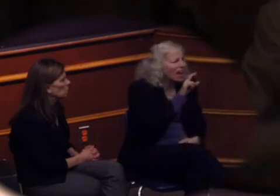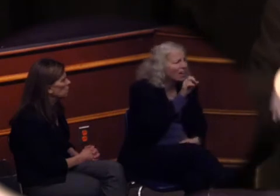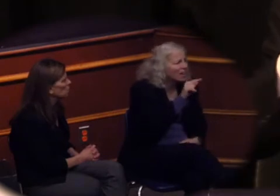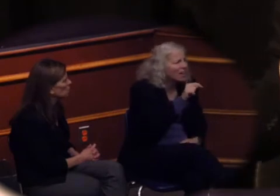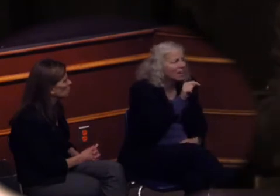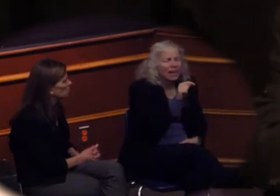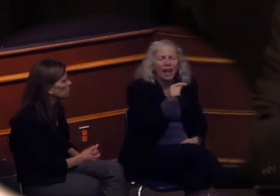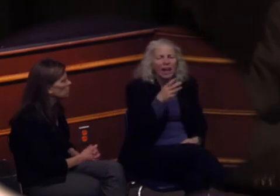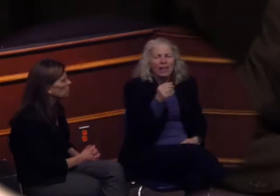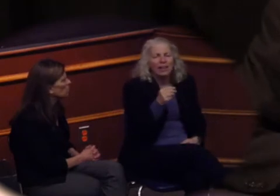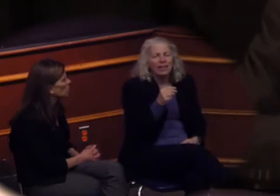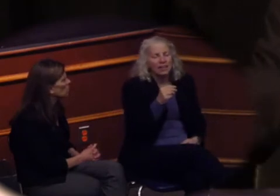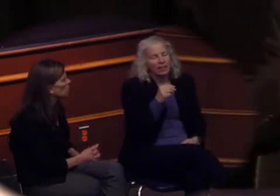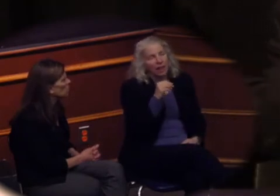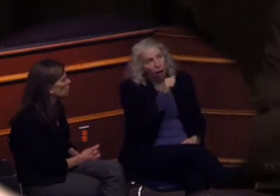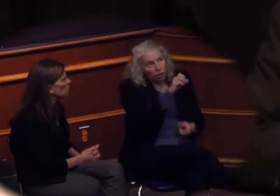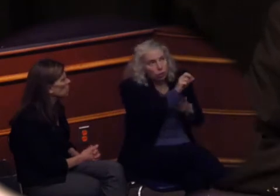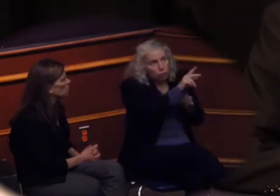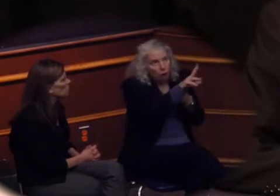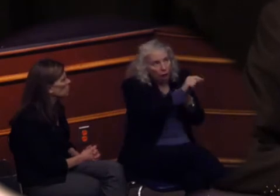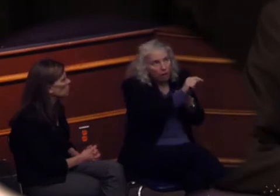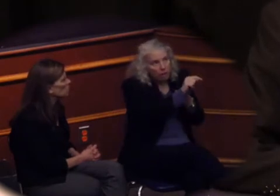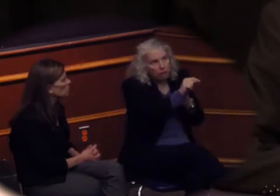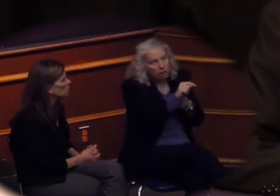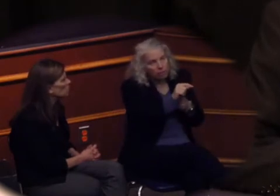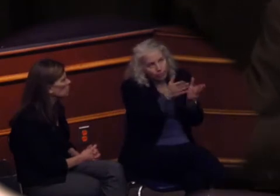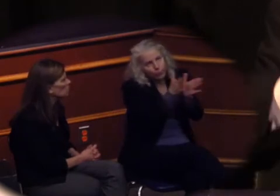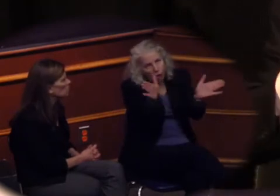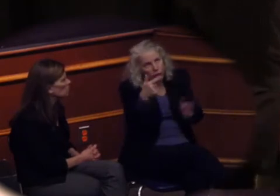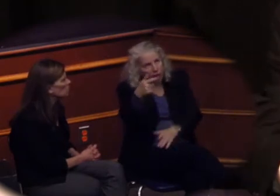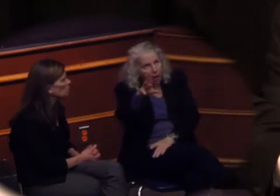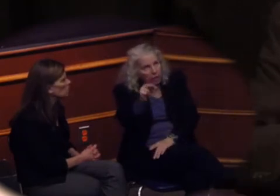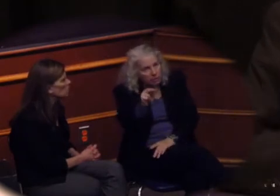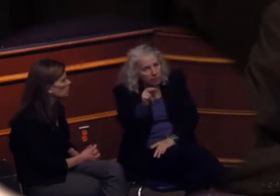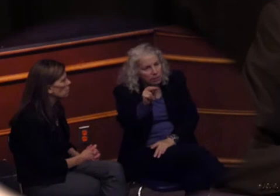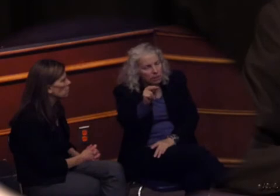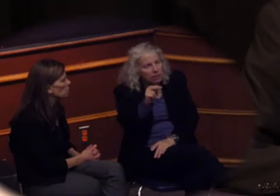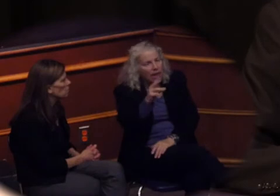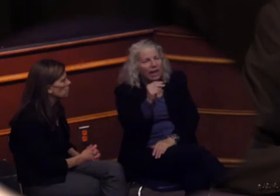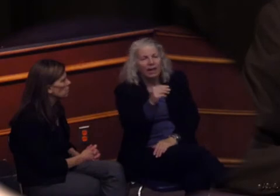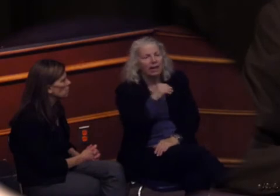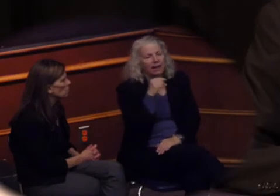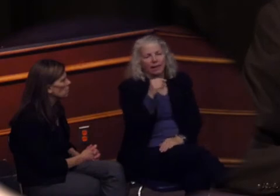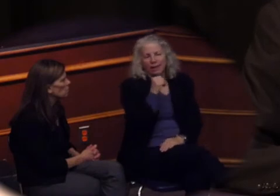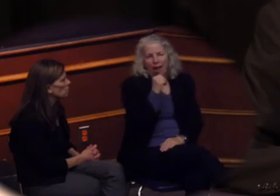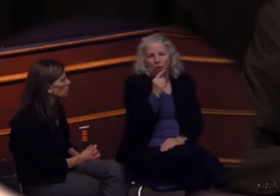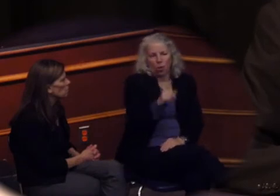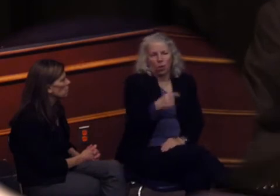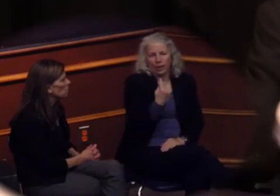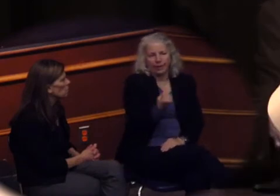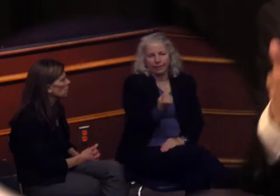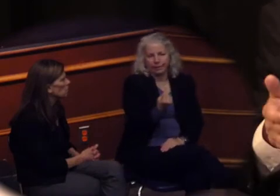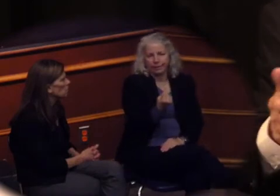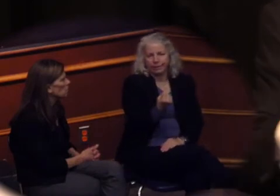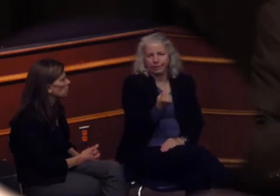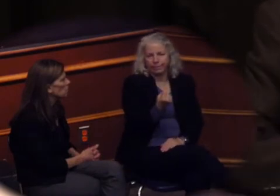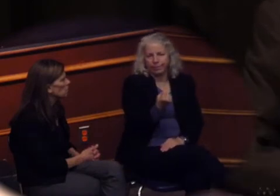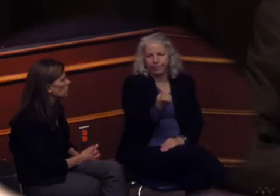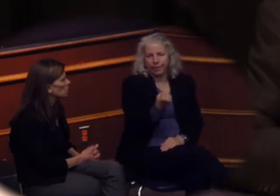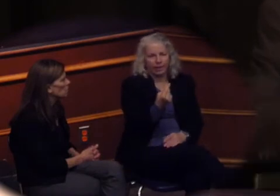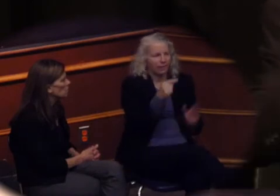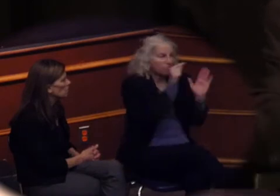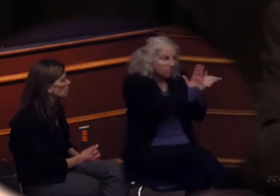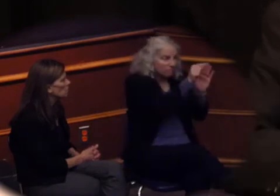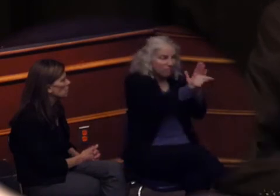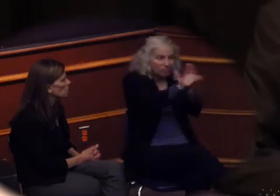And it's not just assault weapons. It's a gun problem across the board. And it's not just the case of these mass murders.